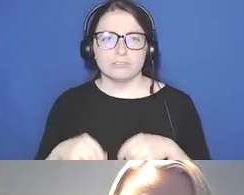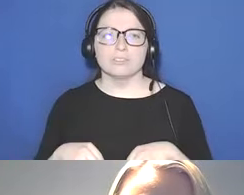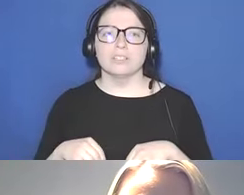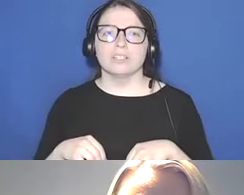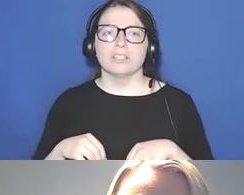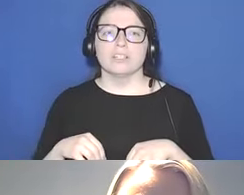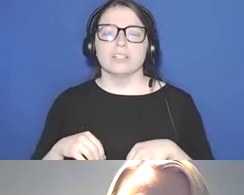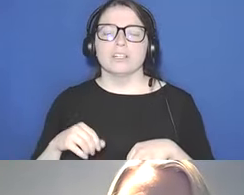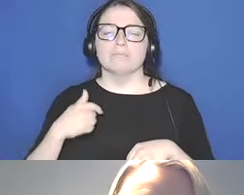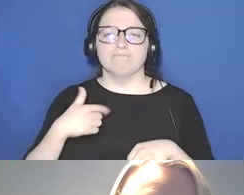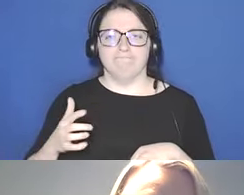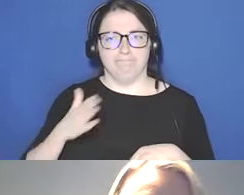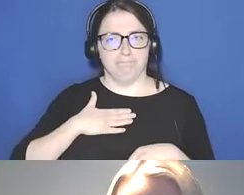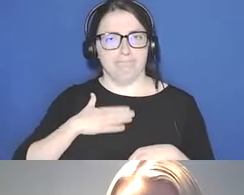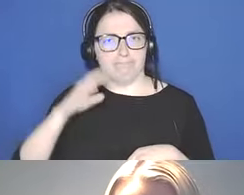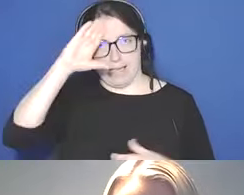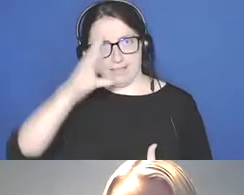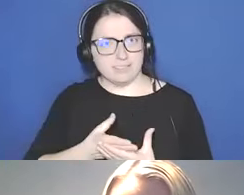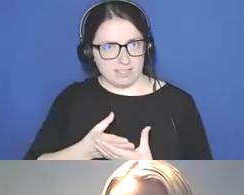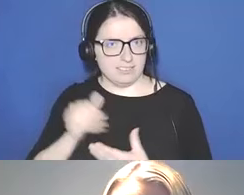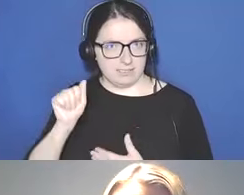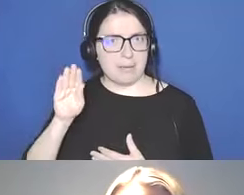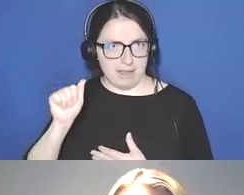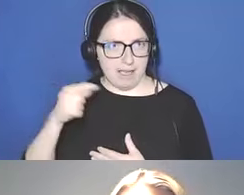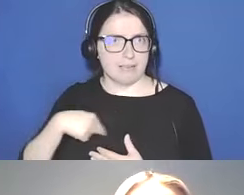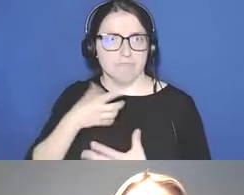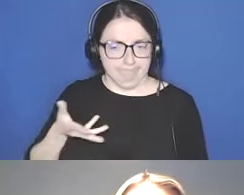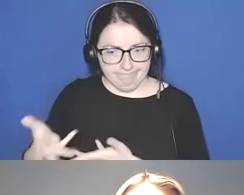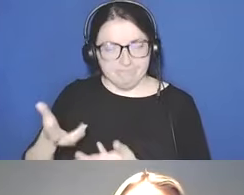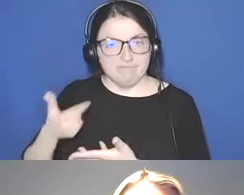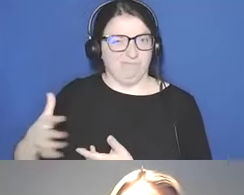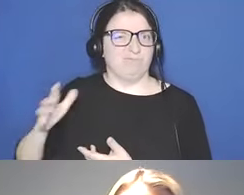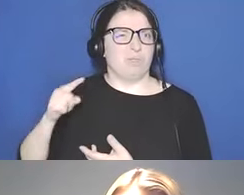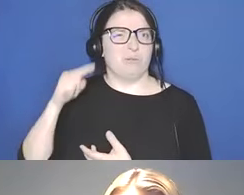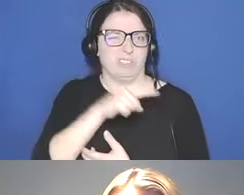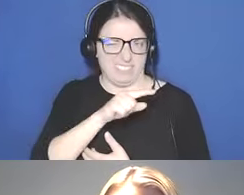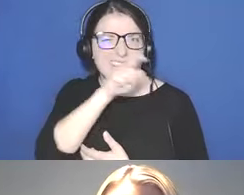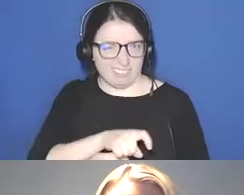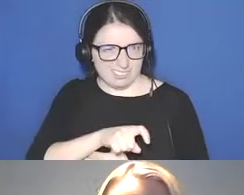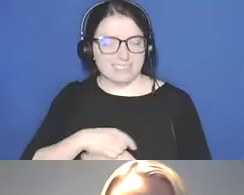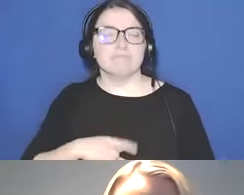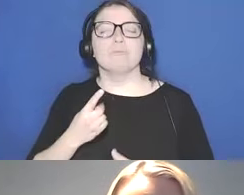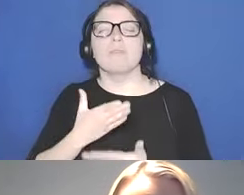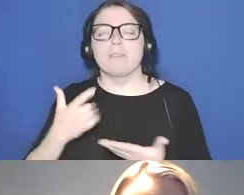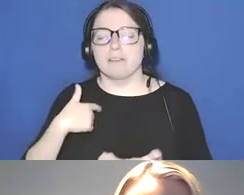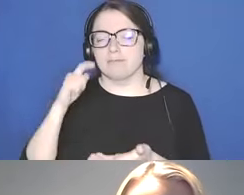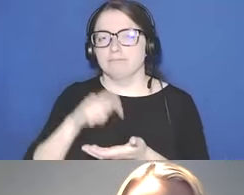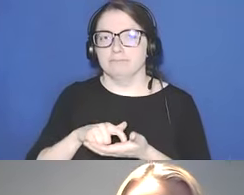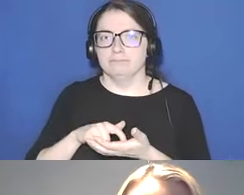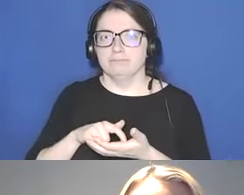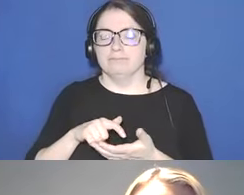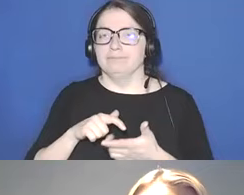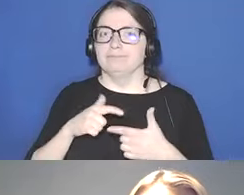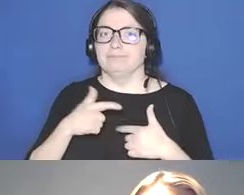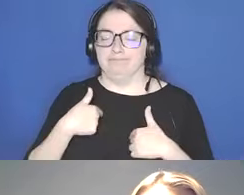doing ABA for my son, we were in Texas. The one thing that I had did was I